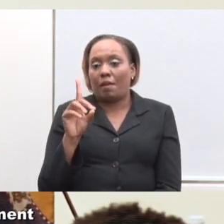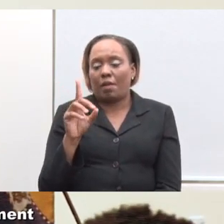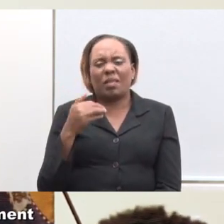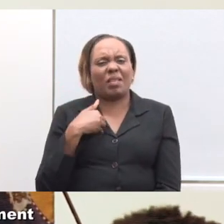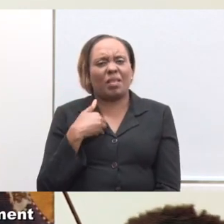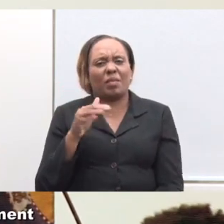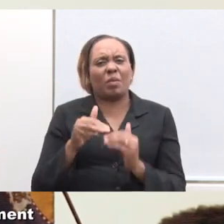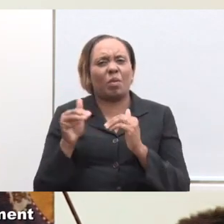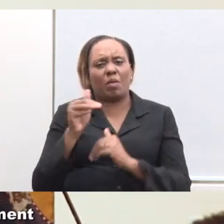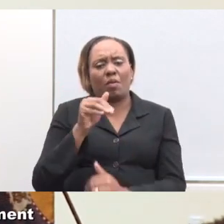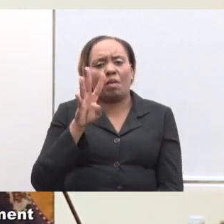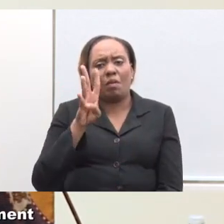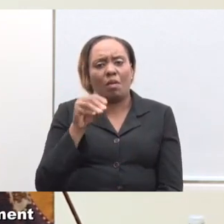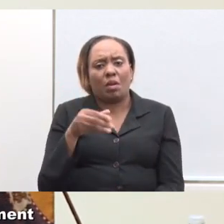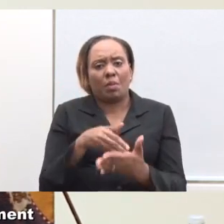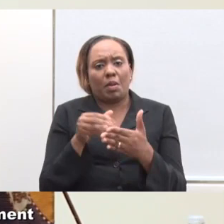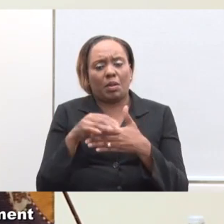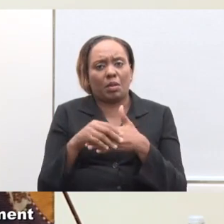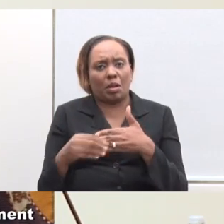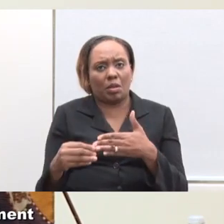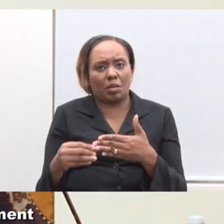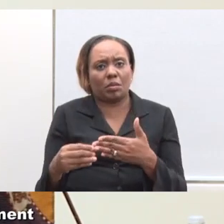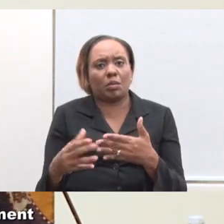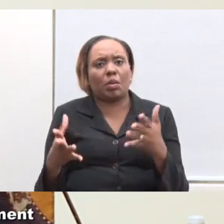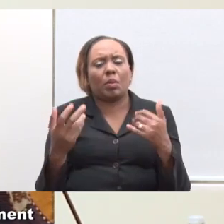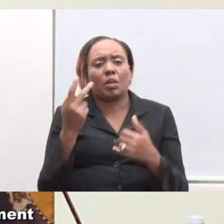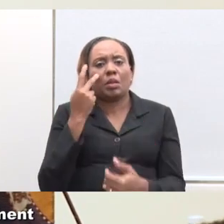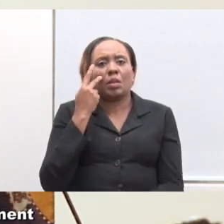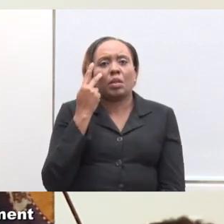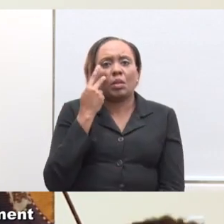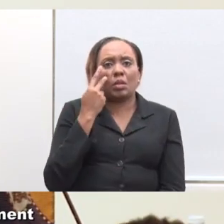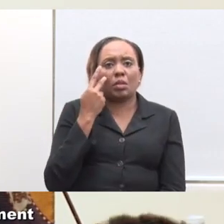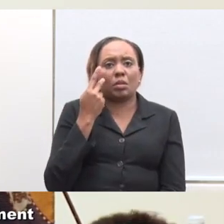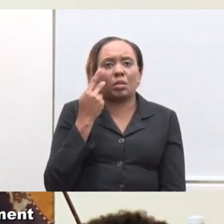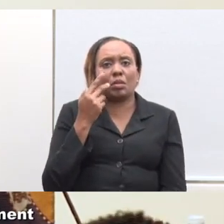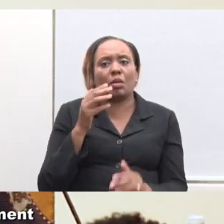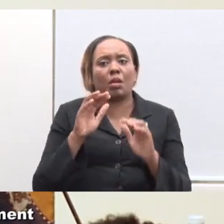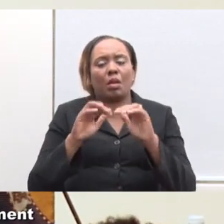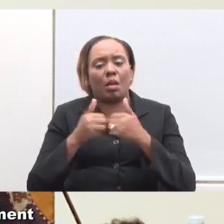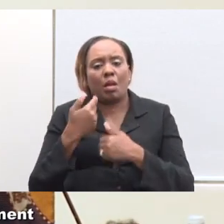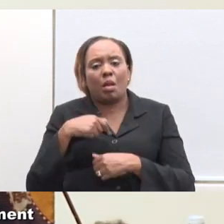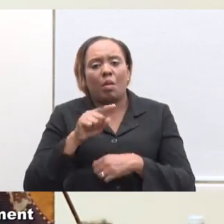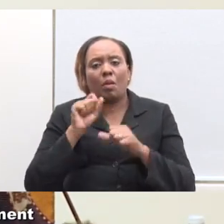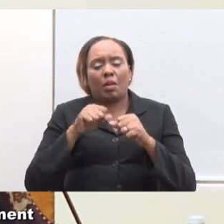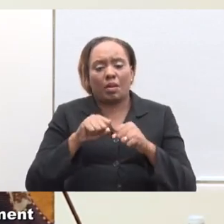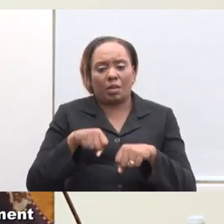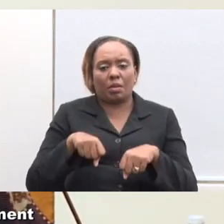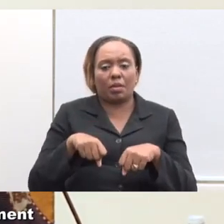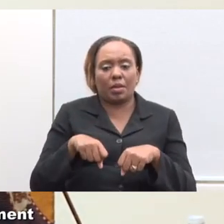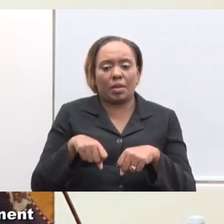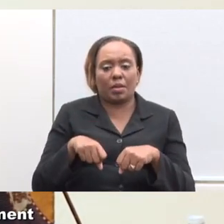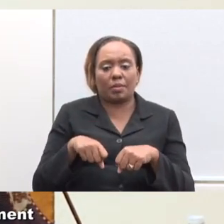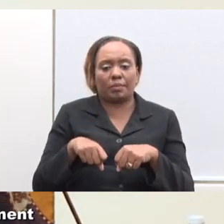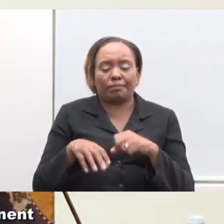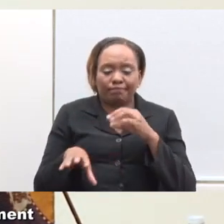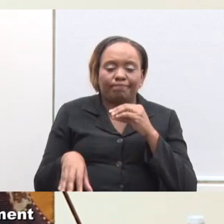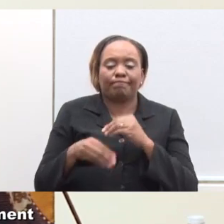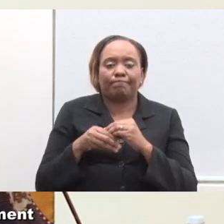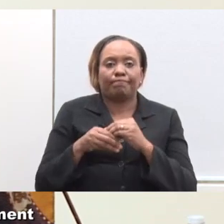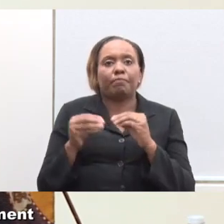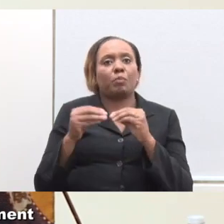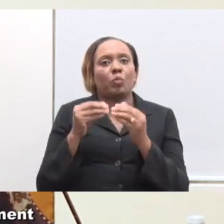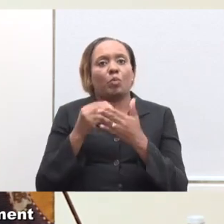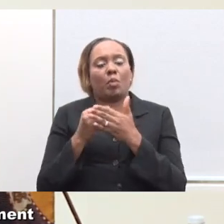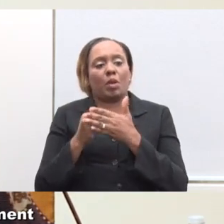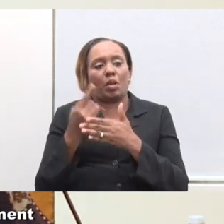how we could leverage that money to unlock another $200 million in the commercial banking sector to fund